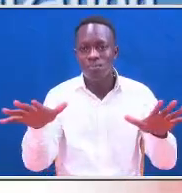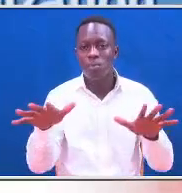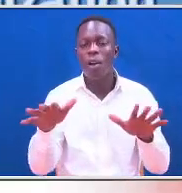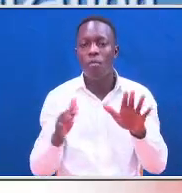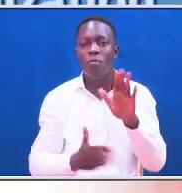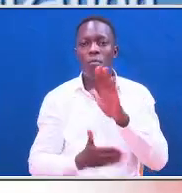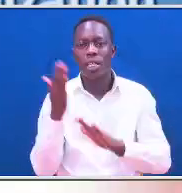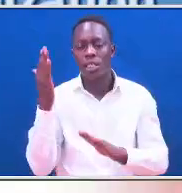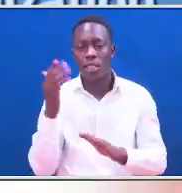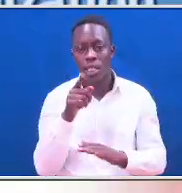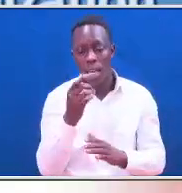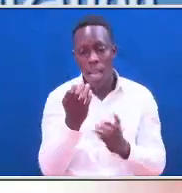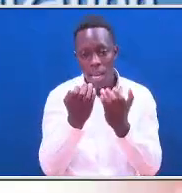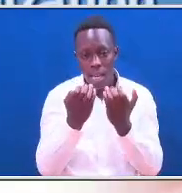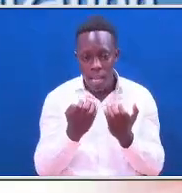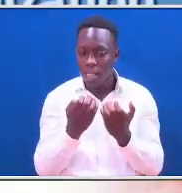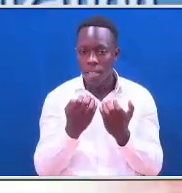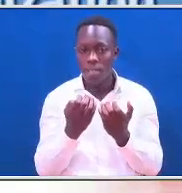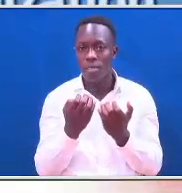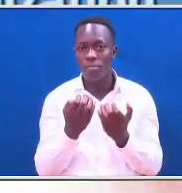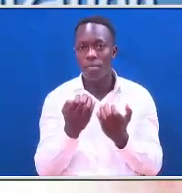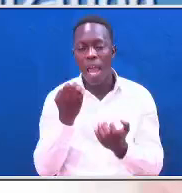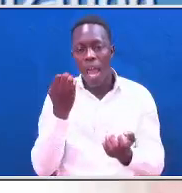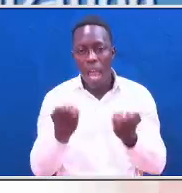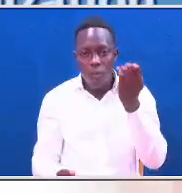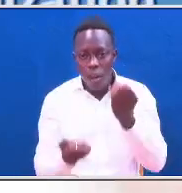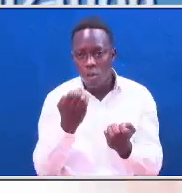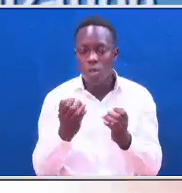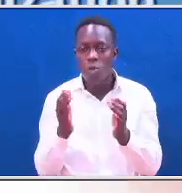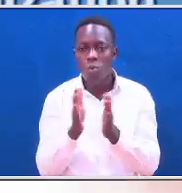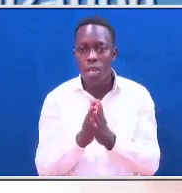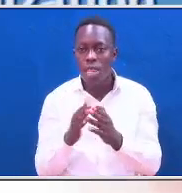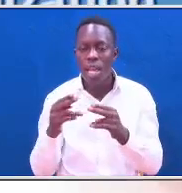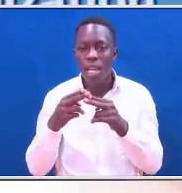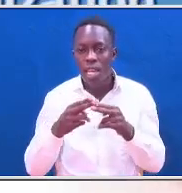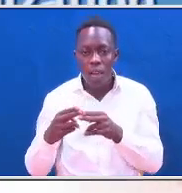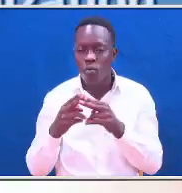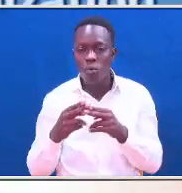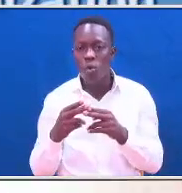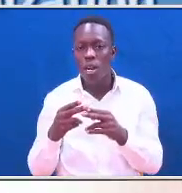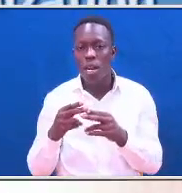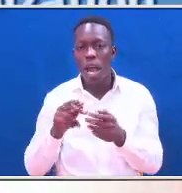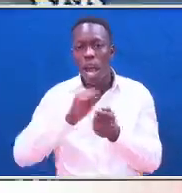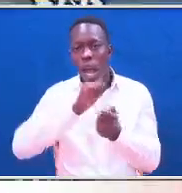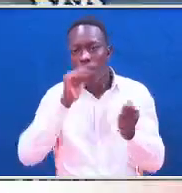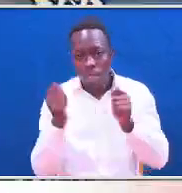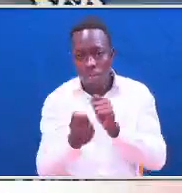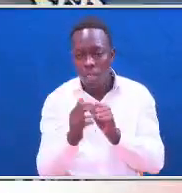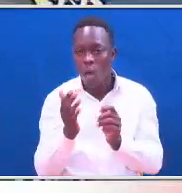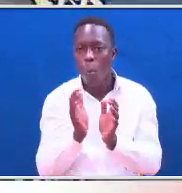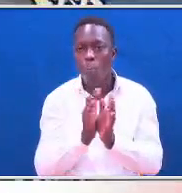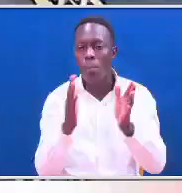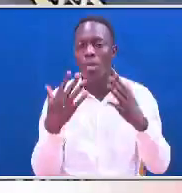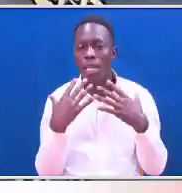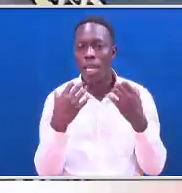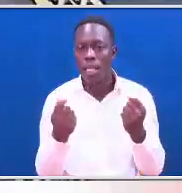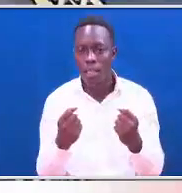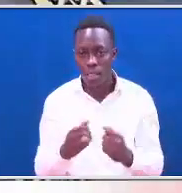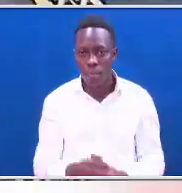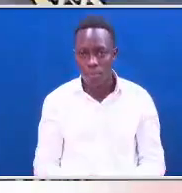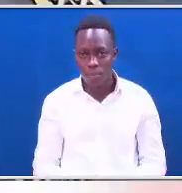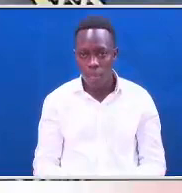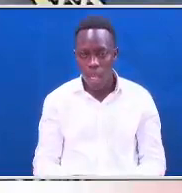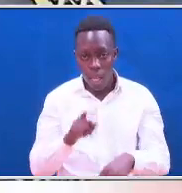which requires constant evaluation and careful adjustment of the public health response. Speaking during a bi-weekly